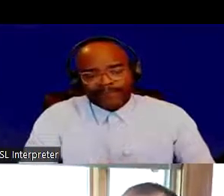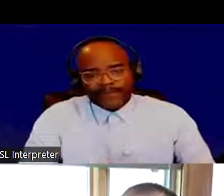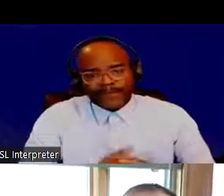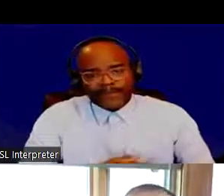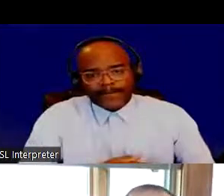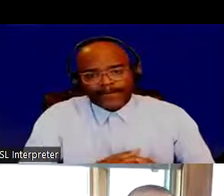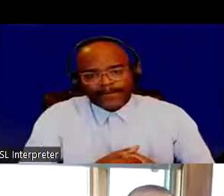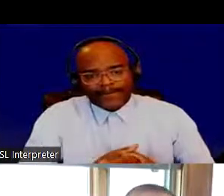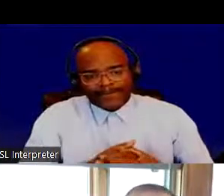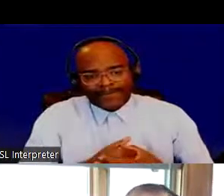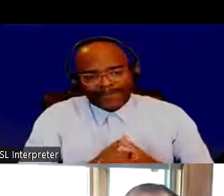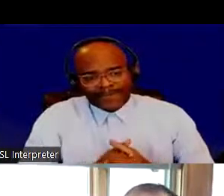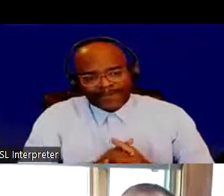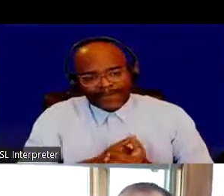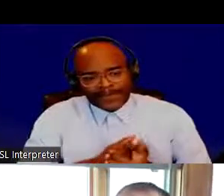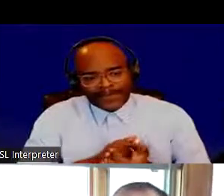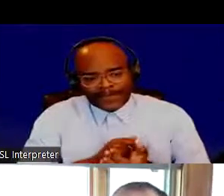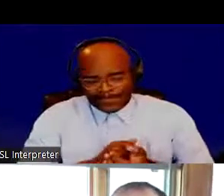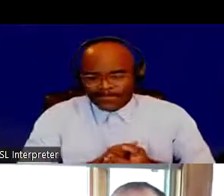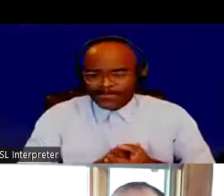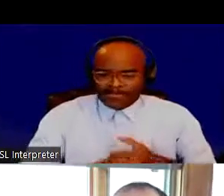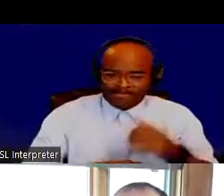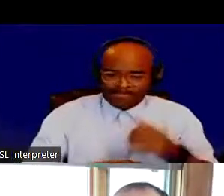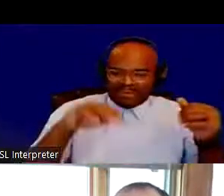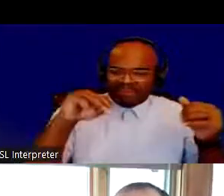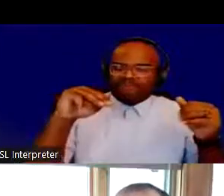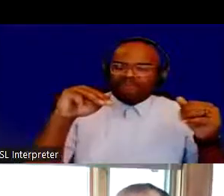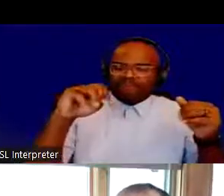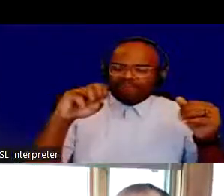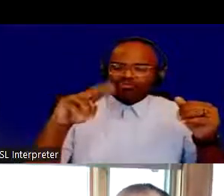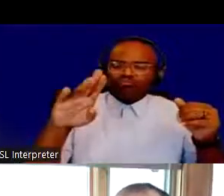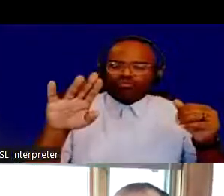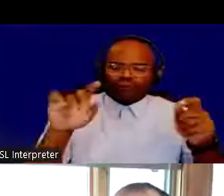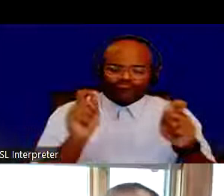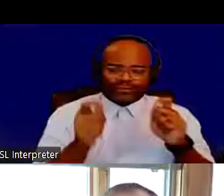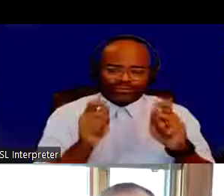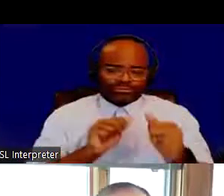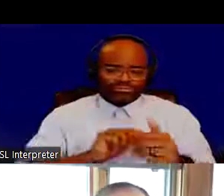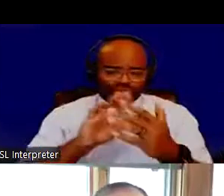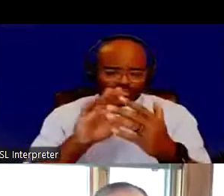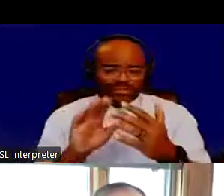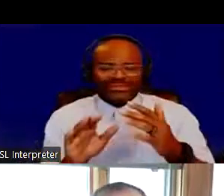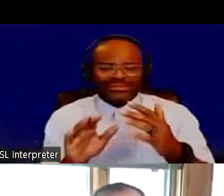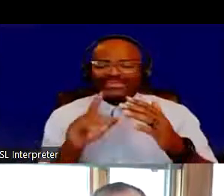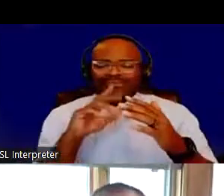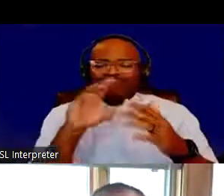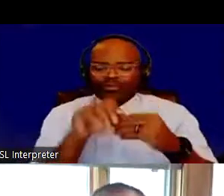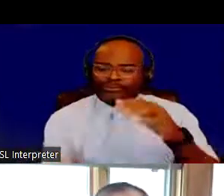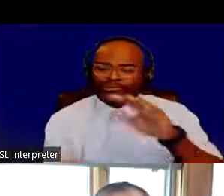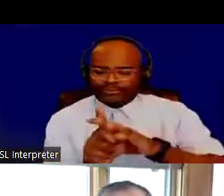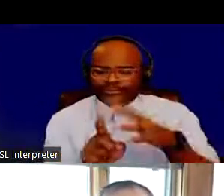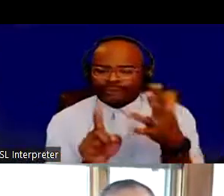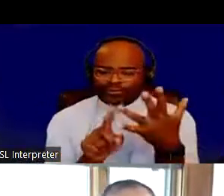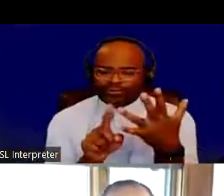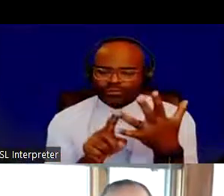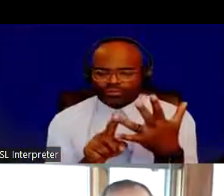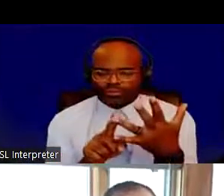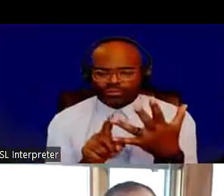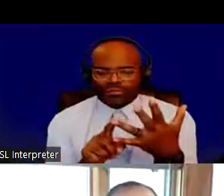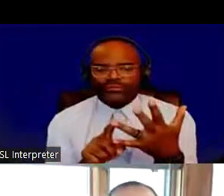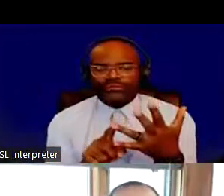Our menus of adaptation strategies and approaches really come in our 4th step of the process, and that is where